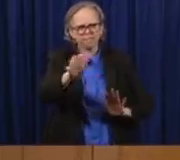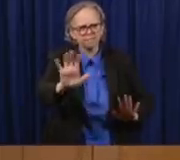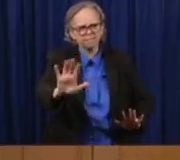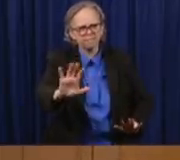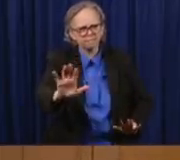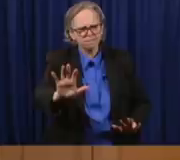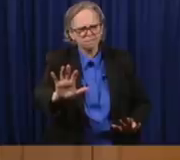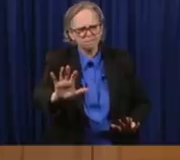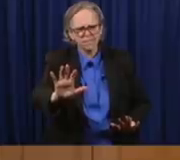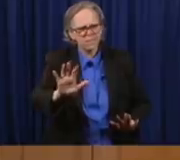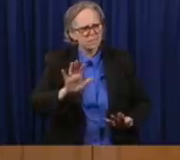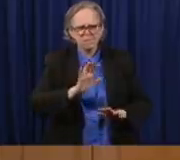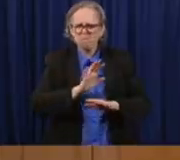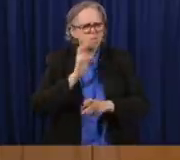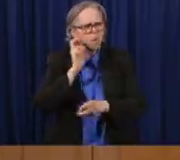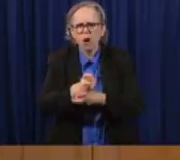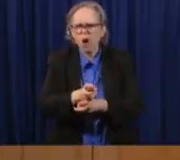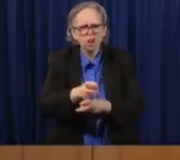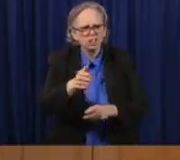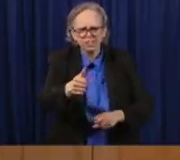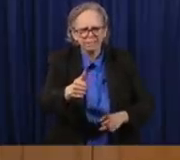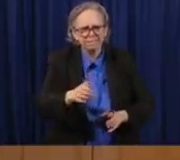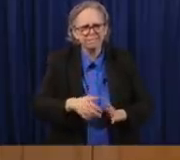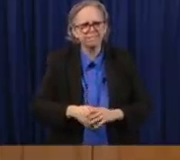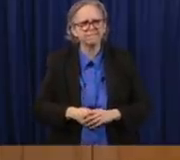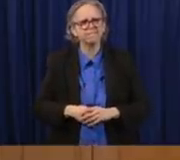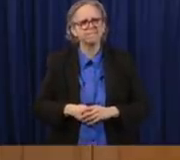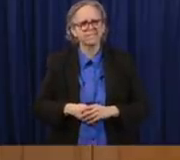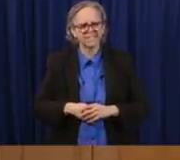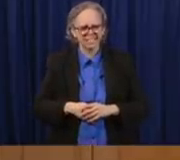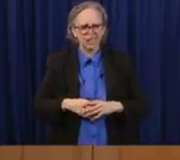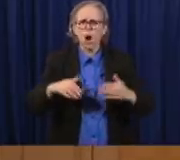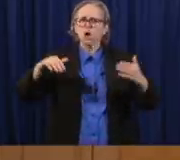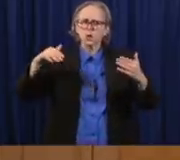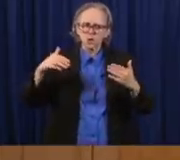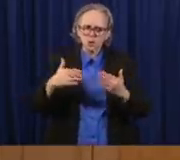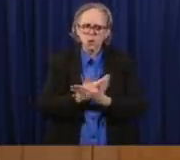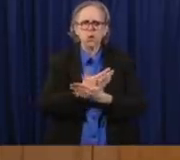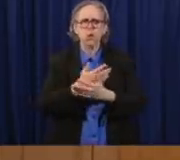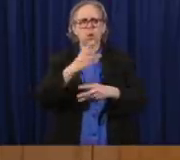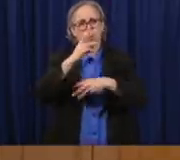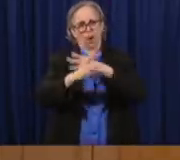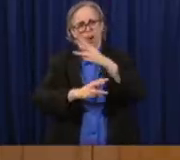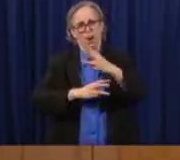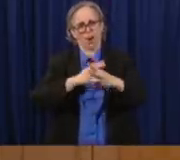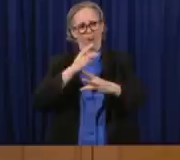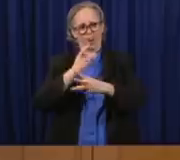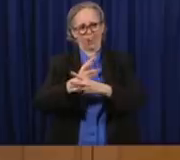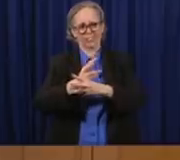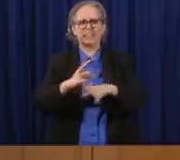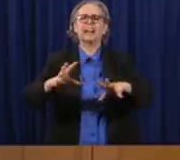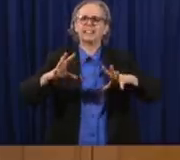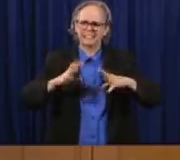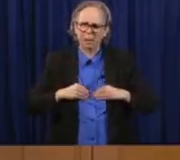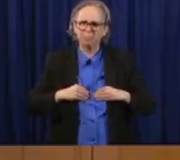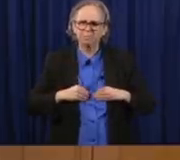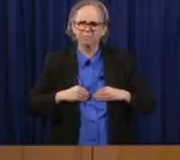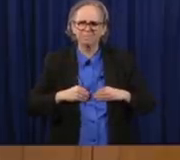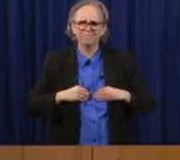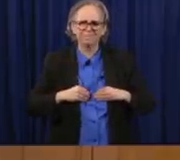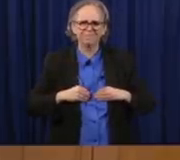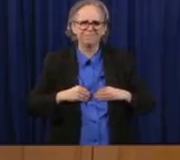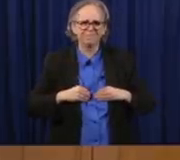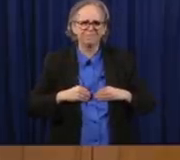day, because we're all accepting sort of a new way to go forward. But I want you to go through it, and I want you to don that